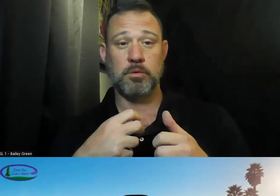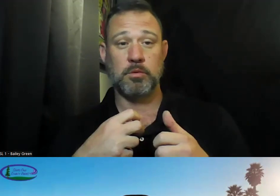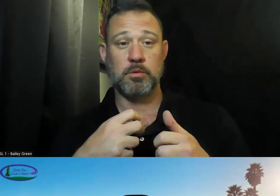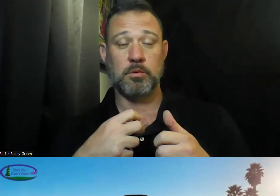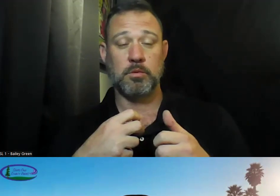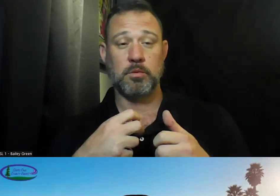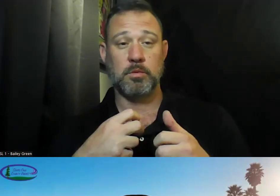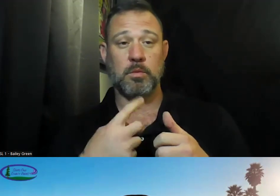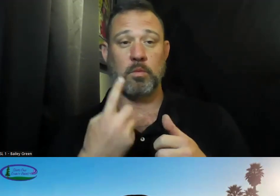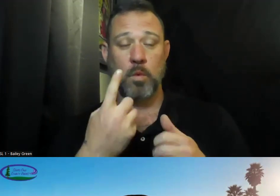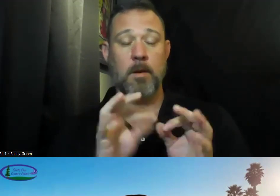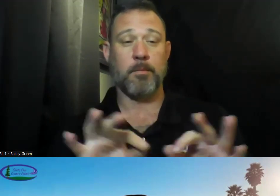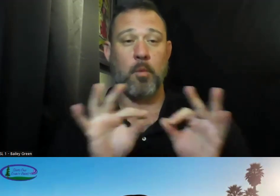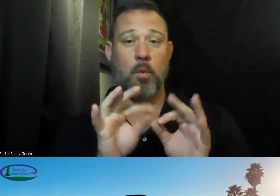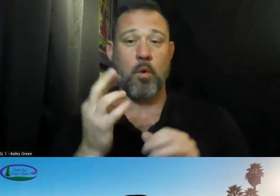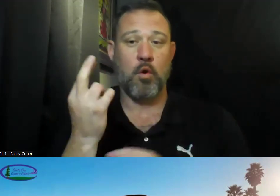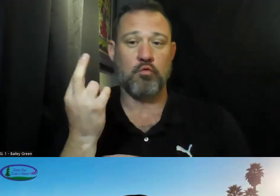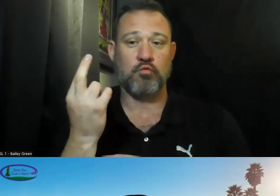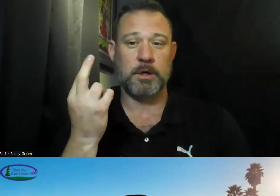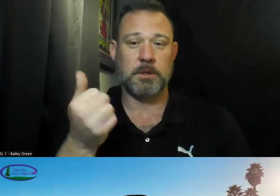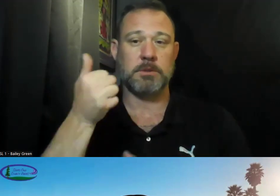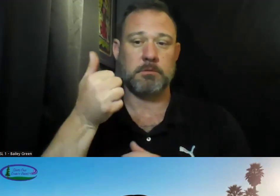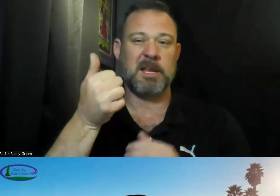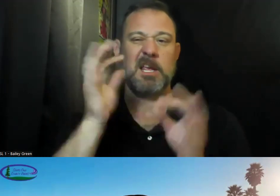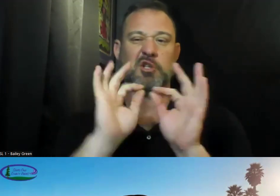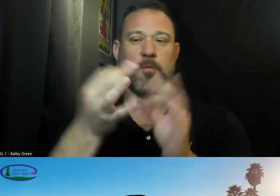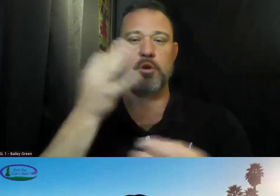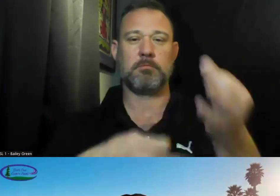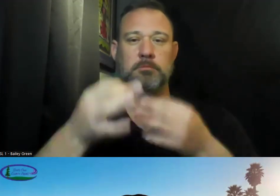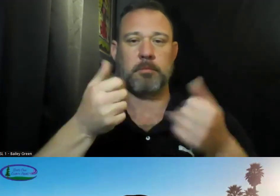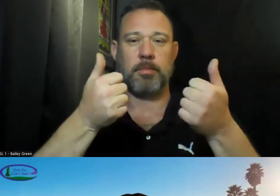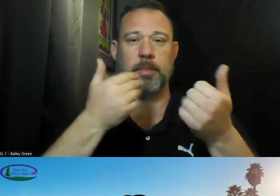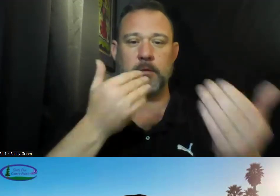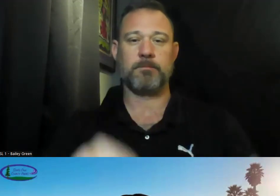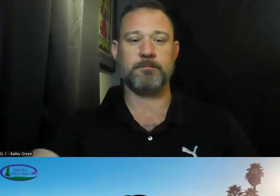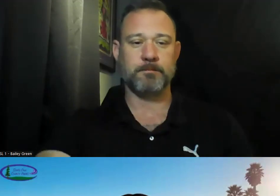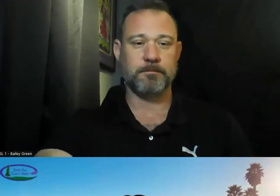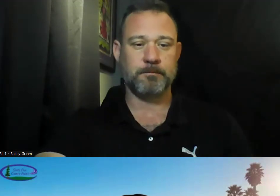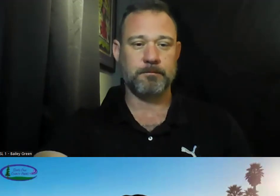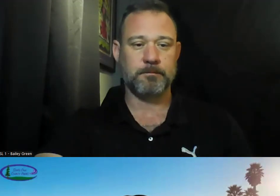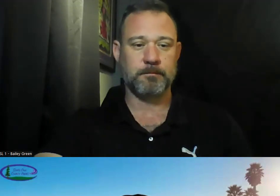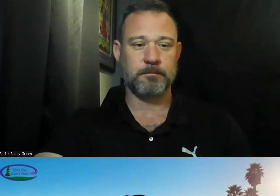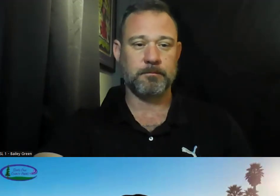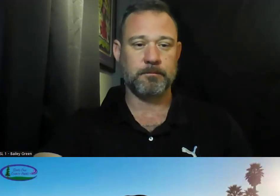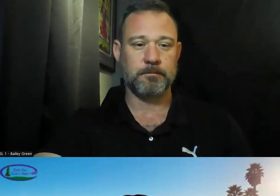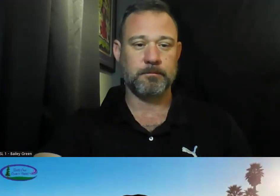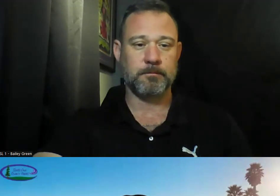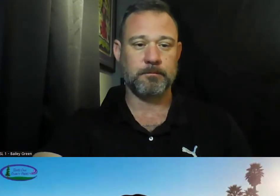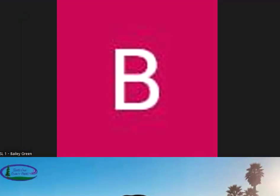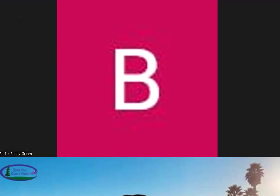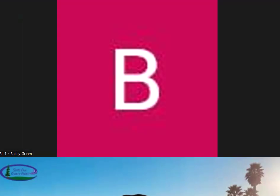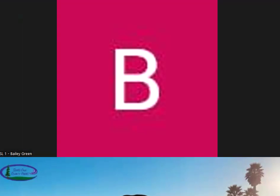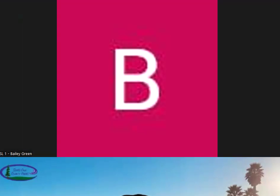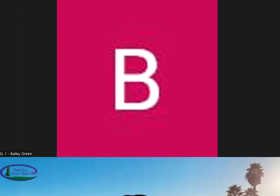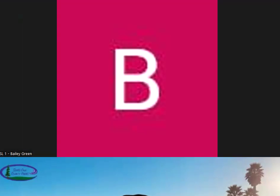And one of the important reasons that older adult advocates are interested in behavioral health advocacy, because older adults are facing